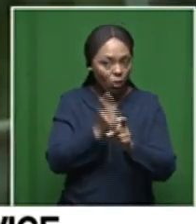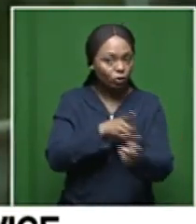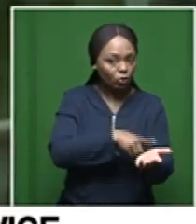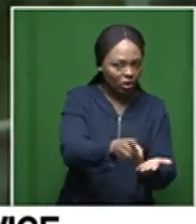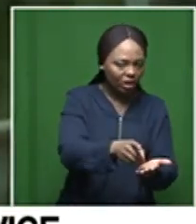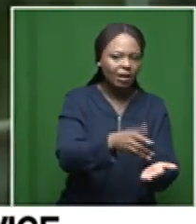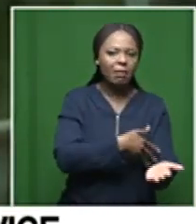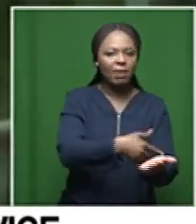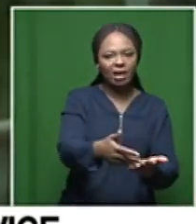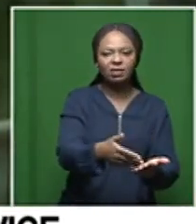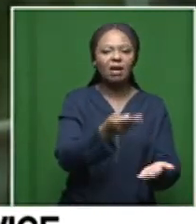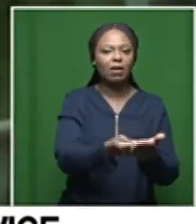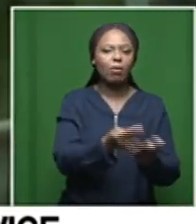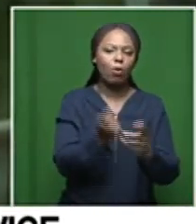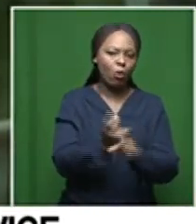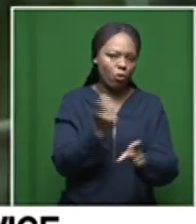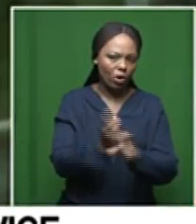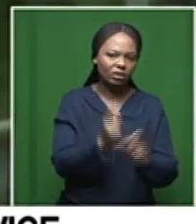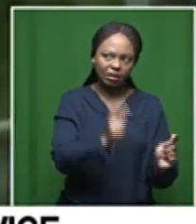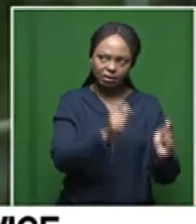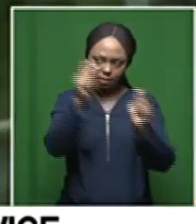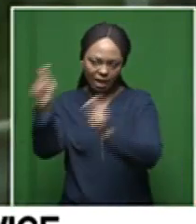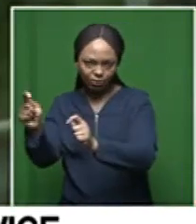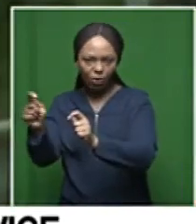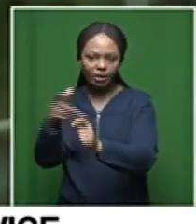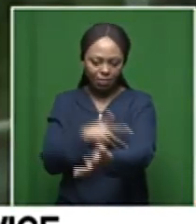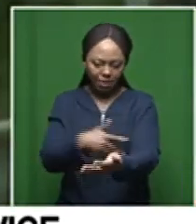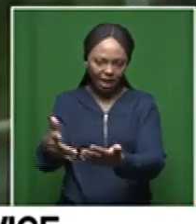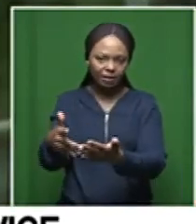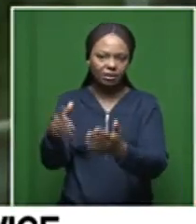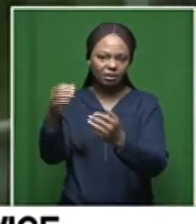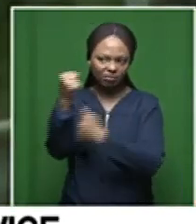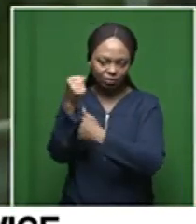the blood banks. It gets transported to the blood banks. So we have blood banks